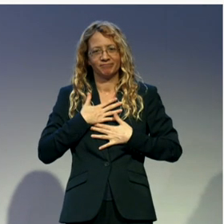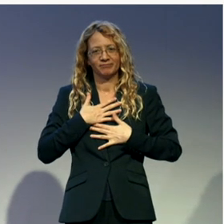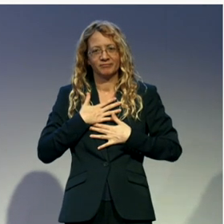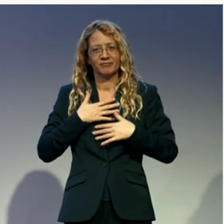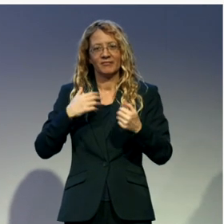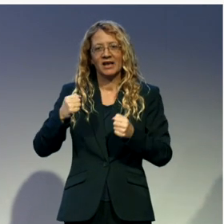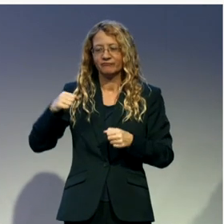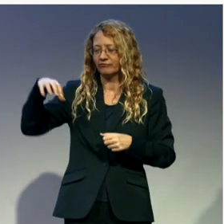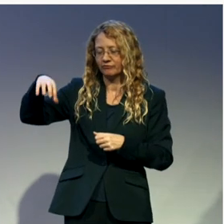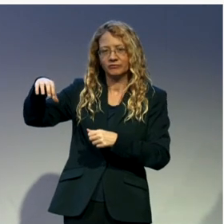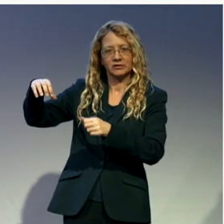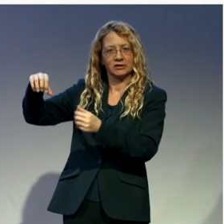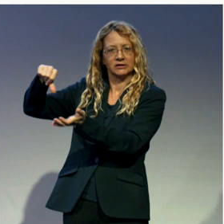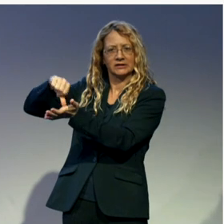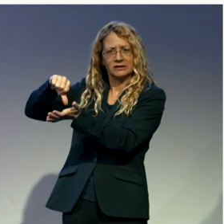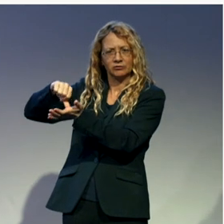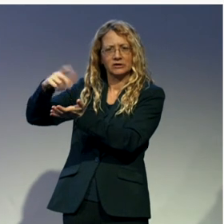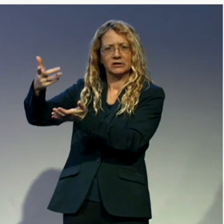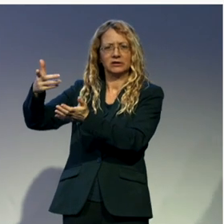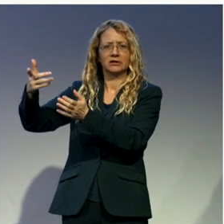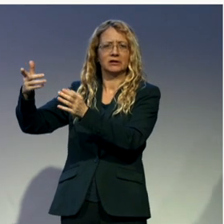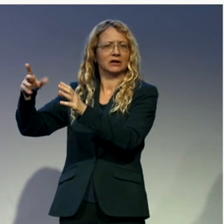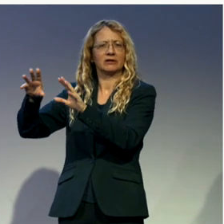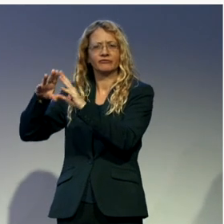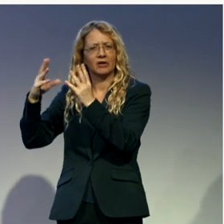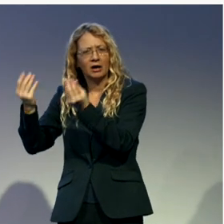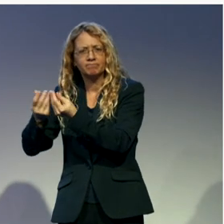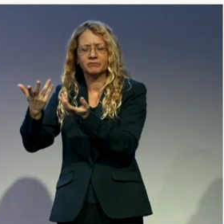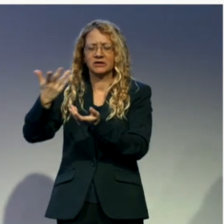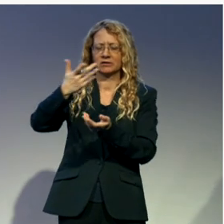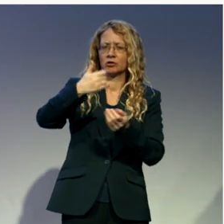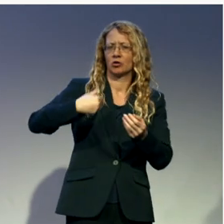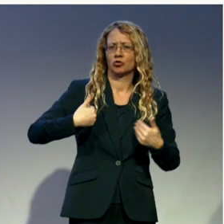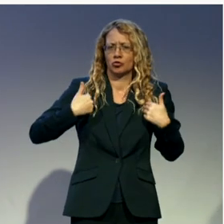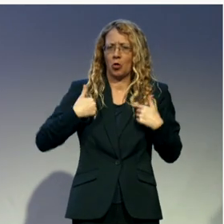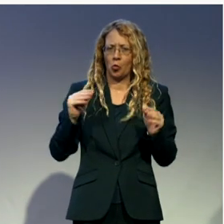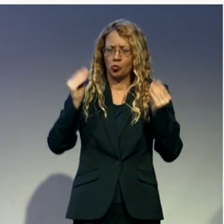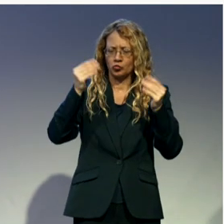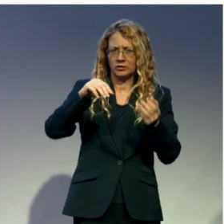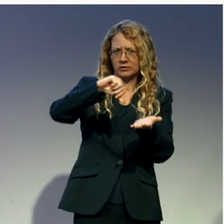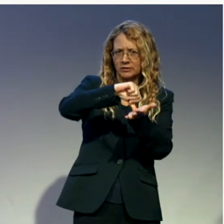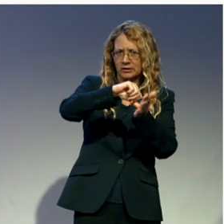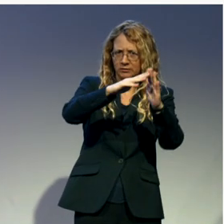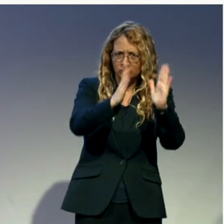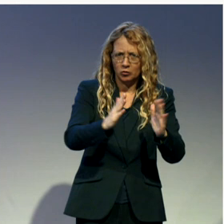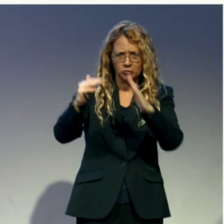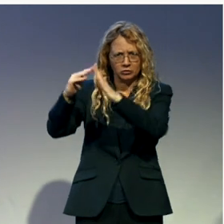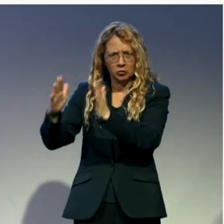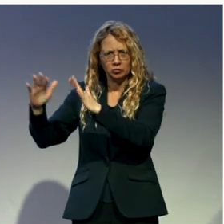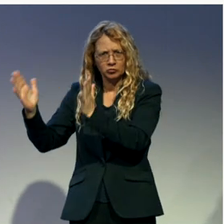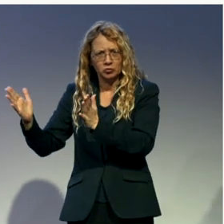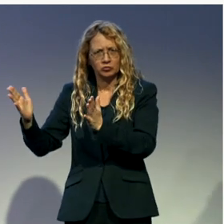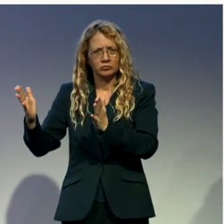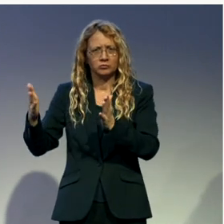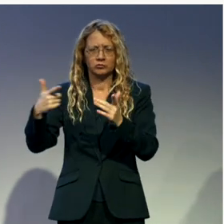and I think also youth centers. And the impact, there's a lot of big impact on the women, and you want